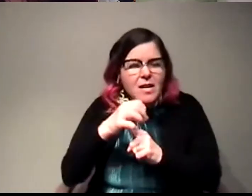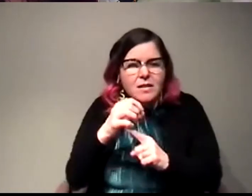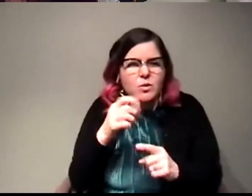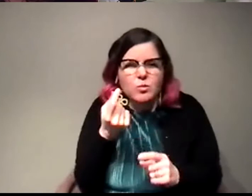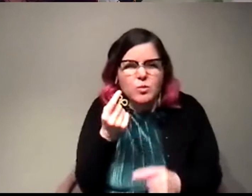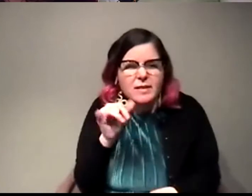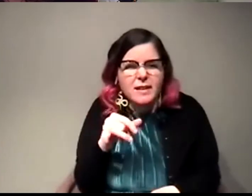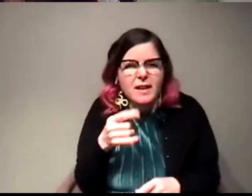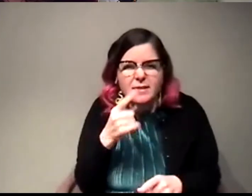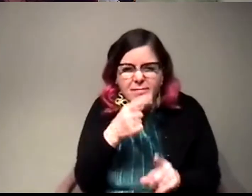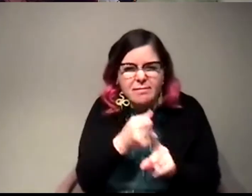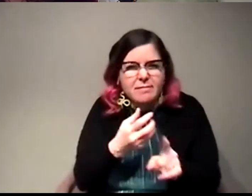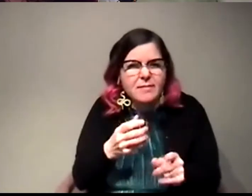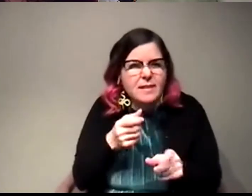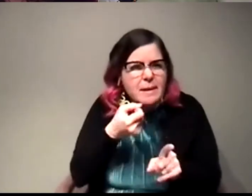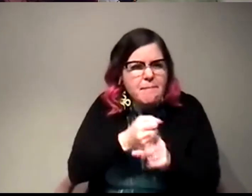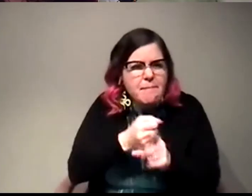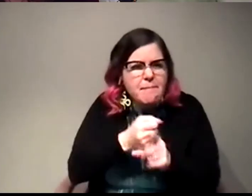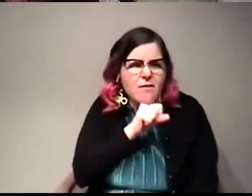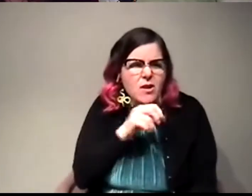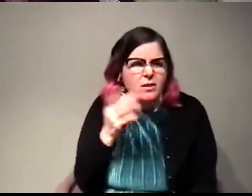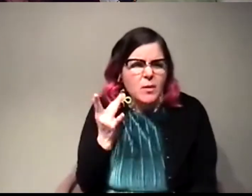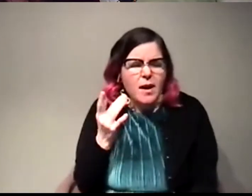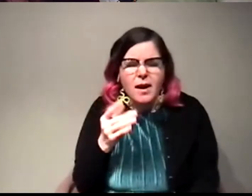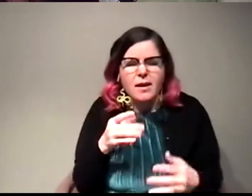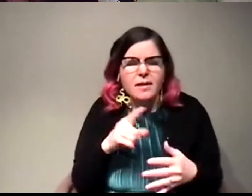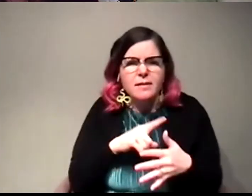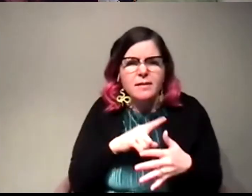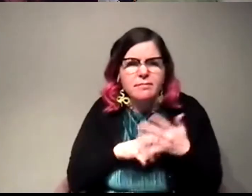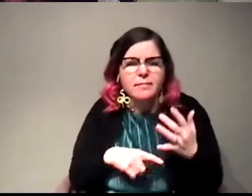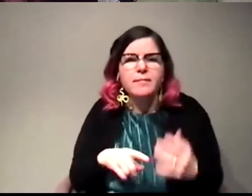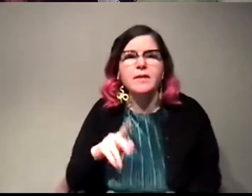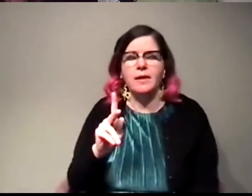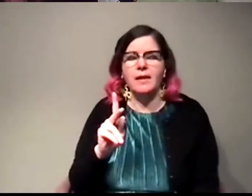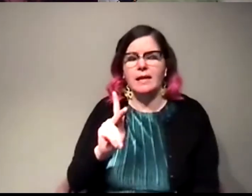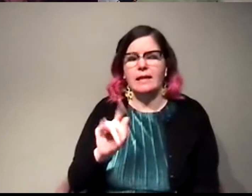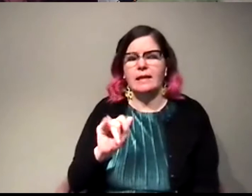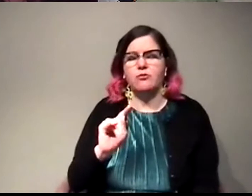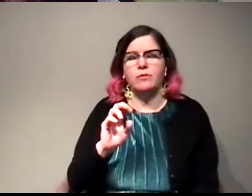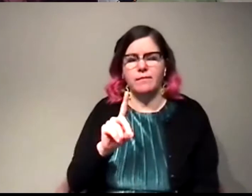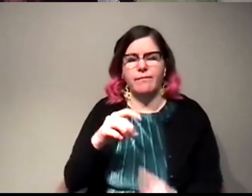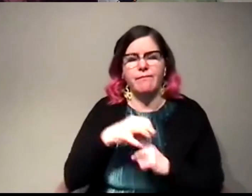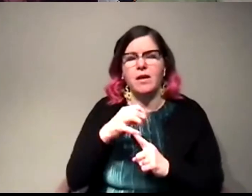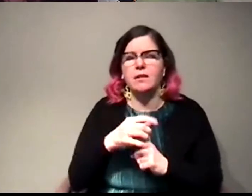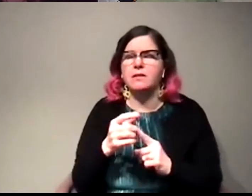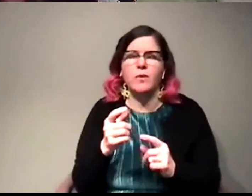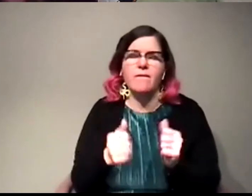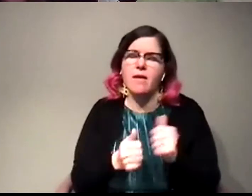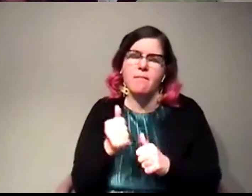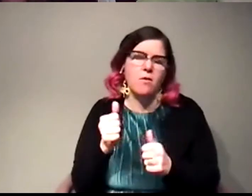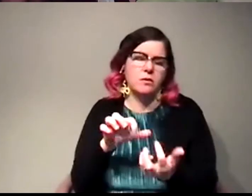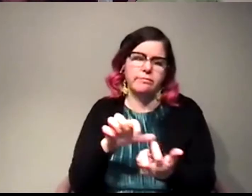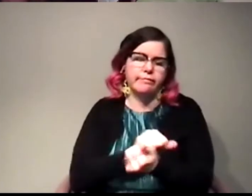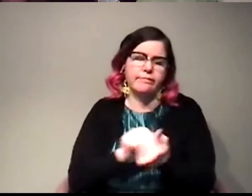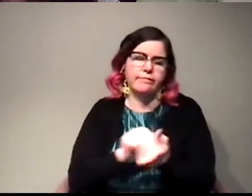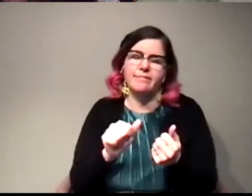is it affecting frogs, et cetera? Sure. So chytrid fungus, sadly, is one of the most devastating pandemics, because we all need, you